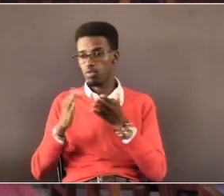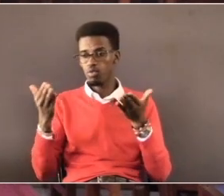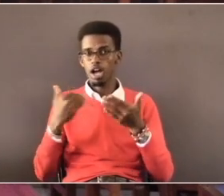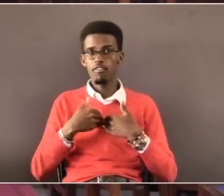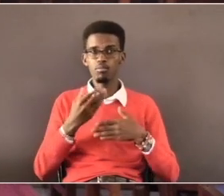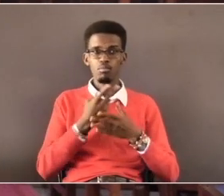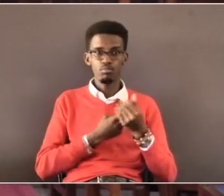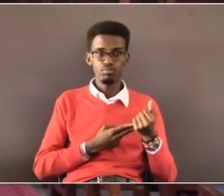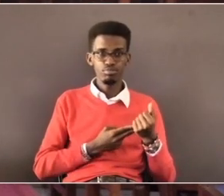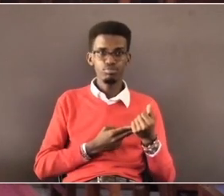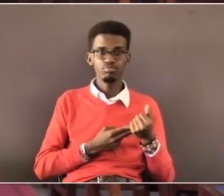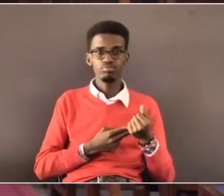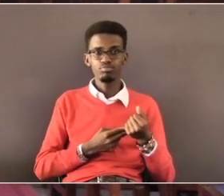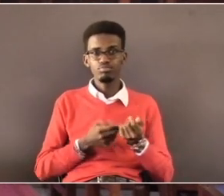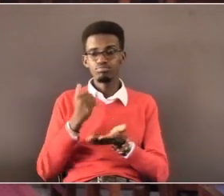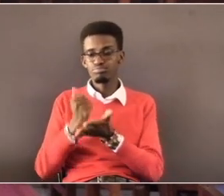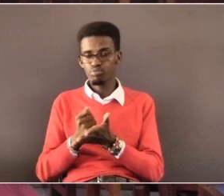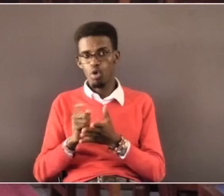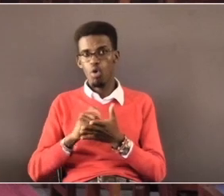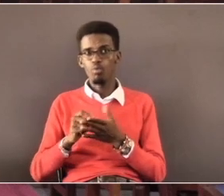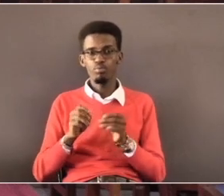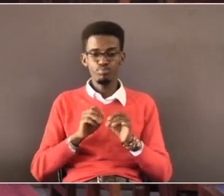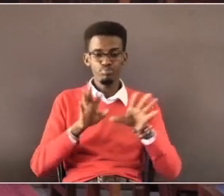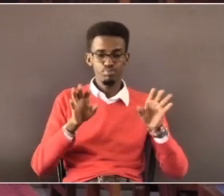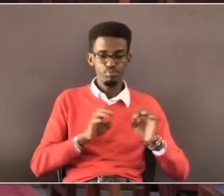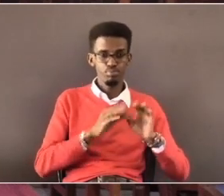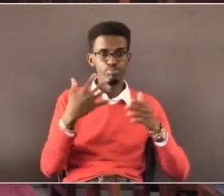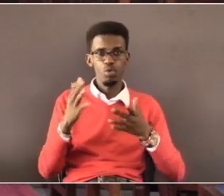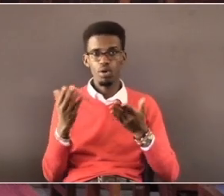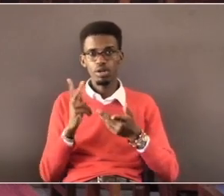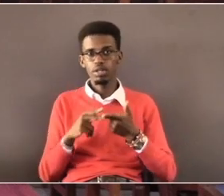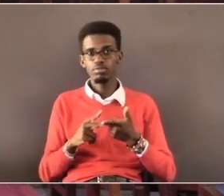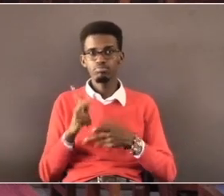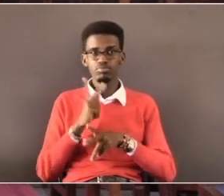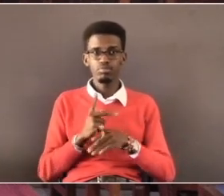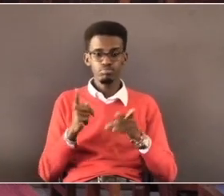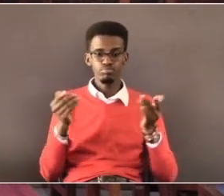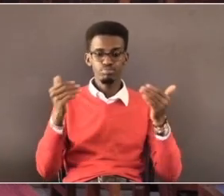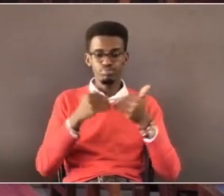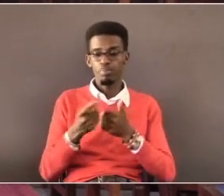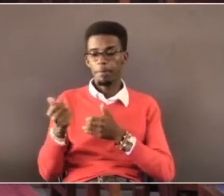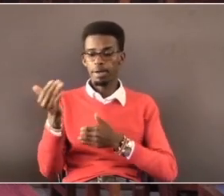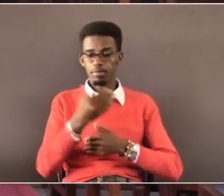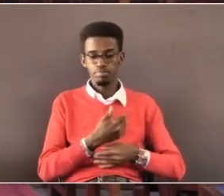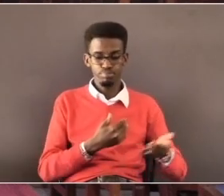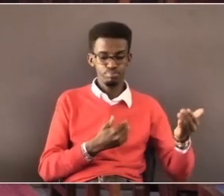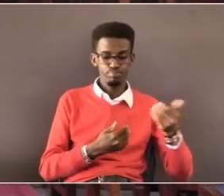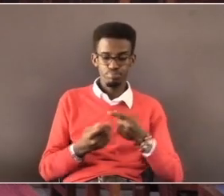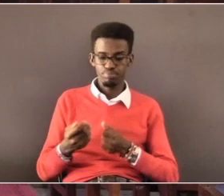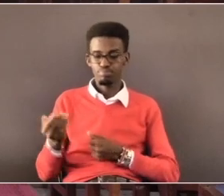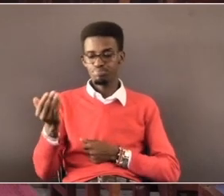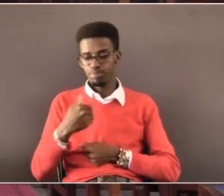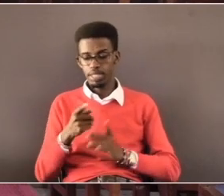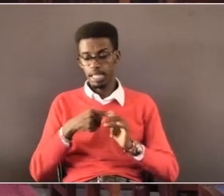have both signatories? Or you can have like a spreadsheet where you put your finances together and